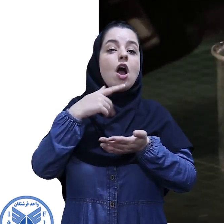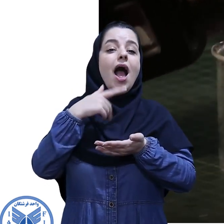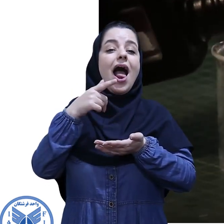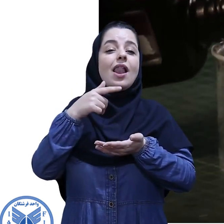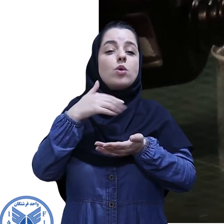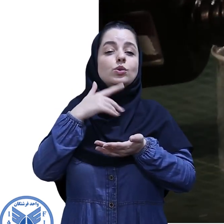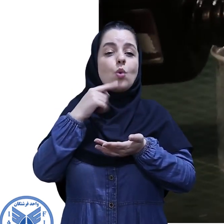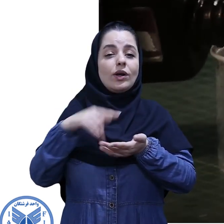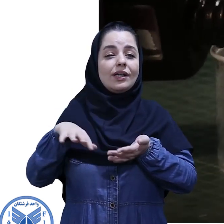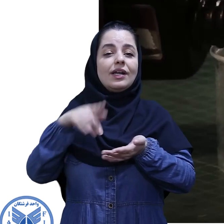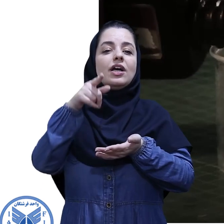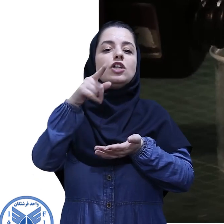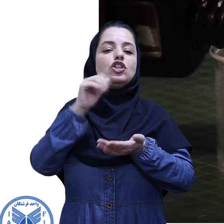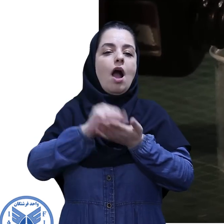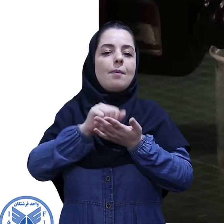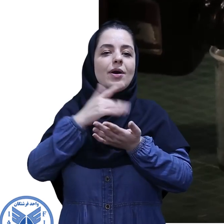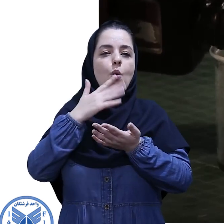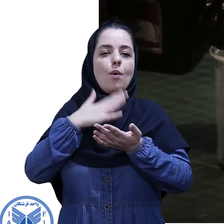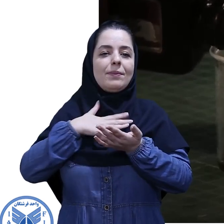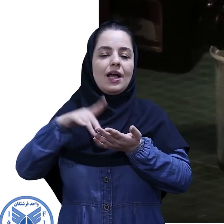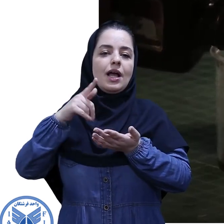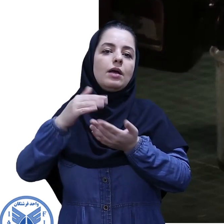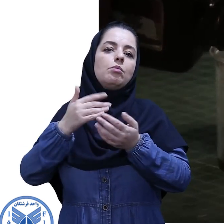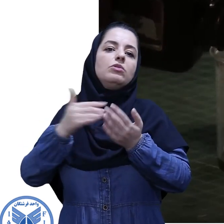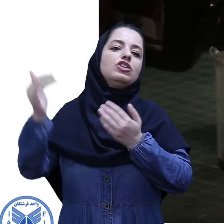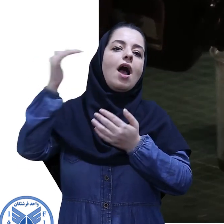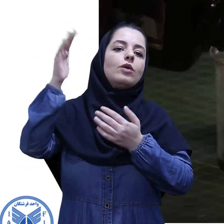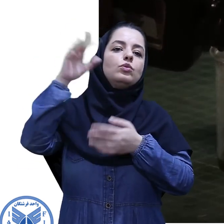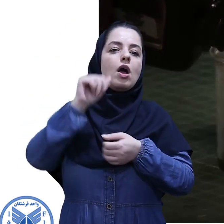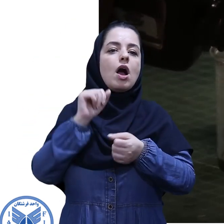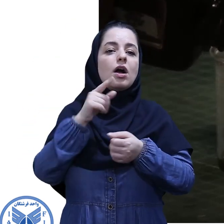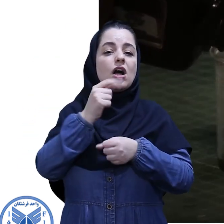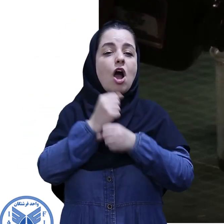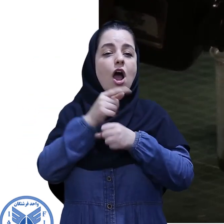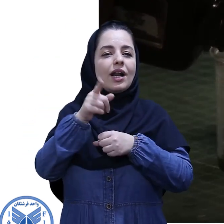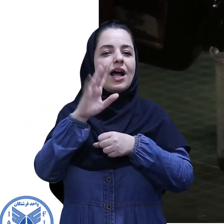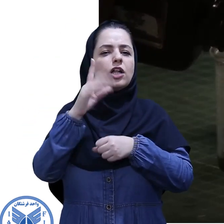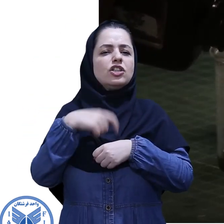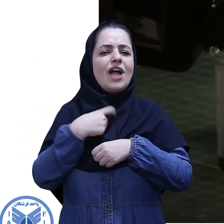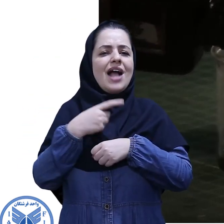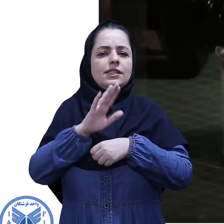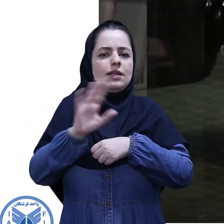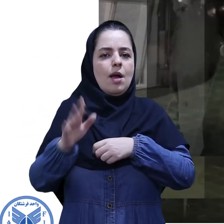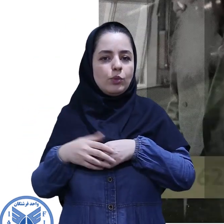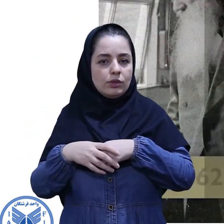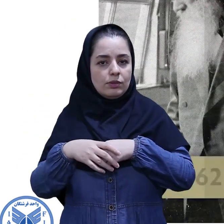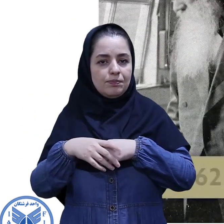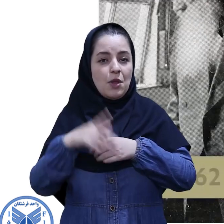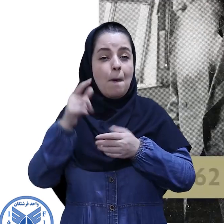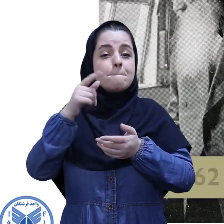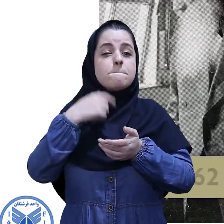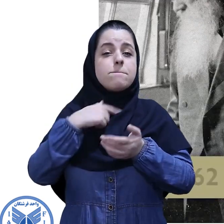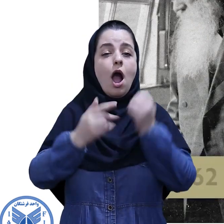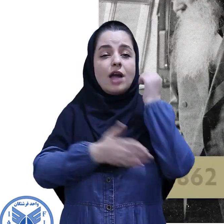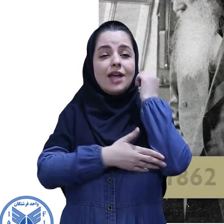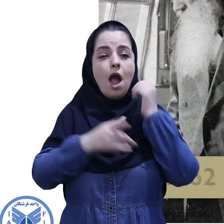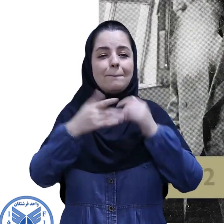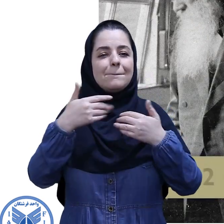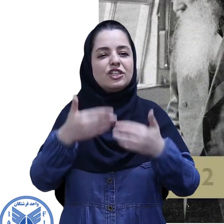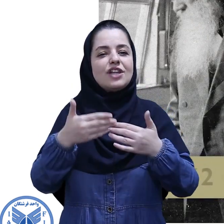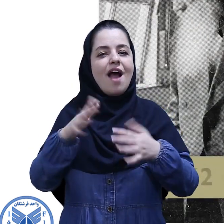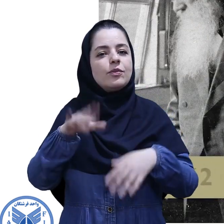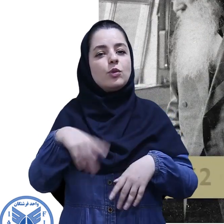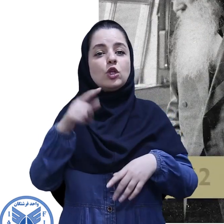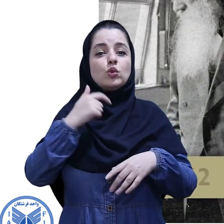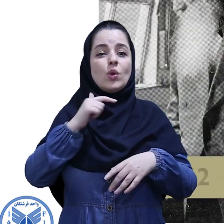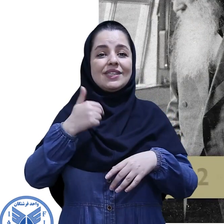perfects certain elements of chromium printing. While it's imperfect, is the seed to an improvement that's later